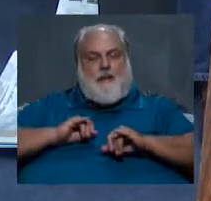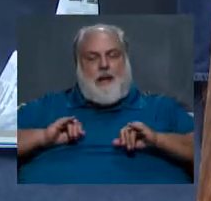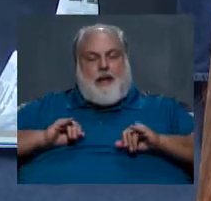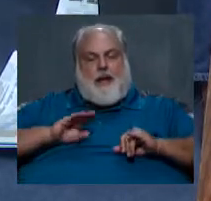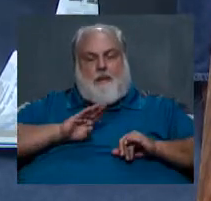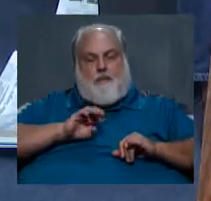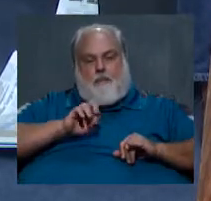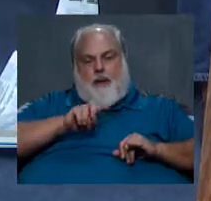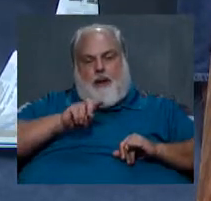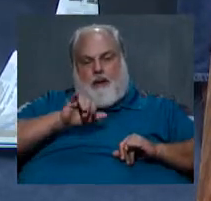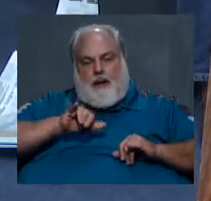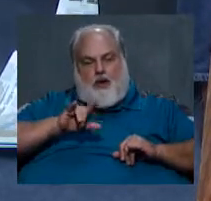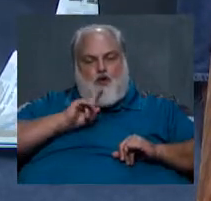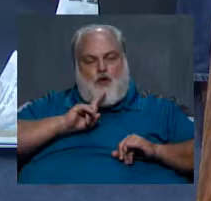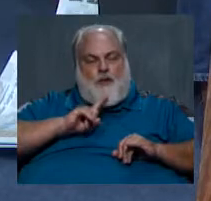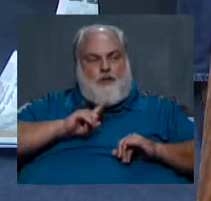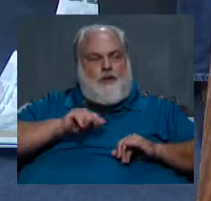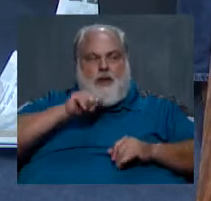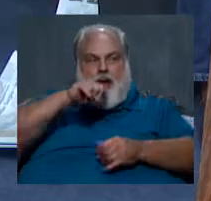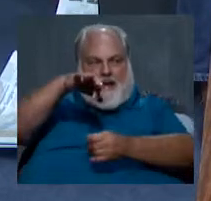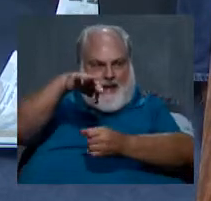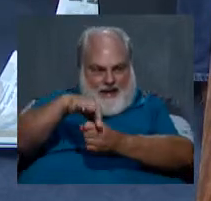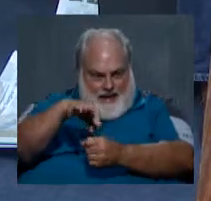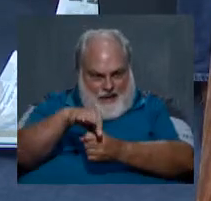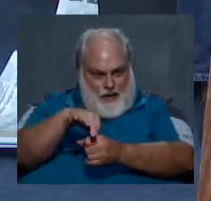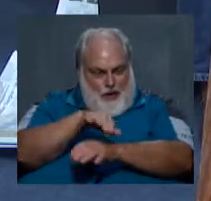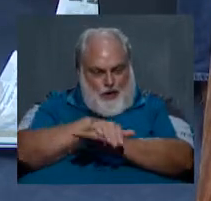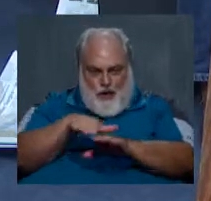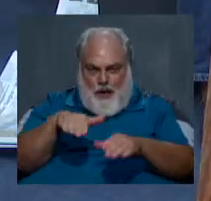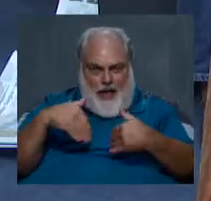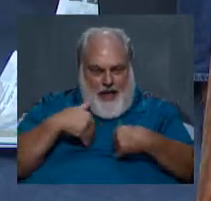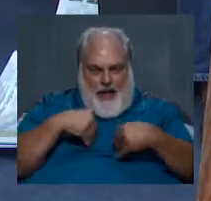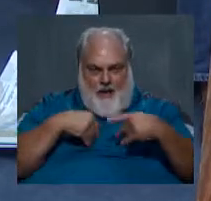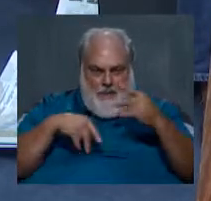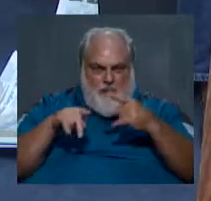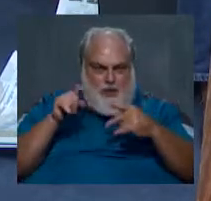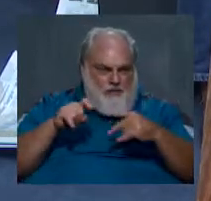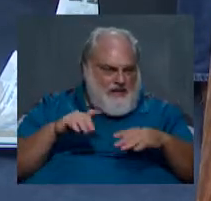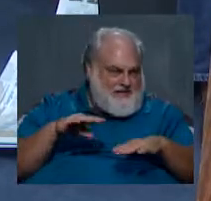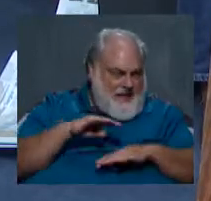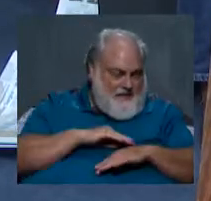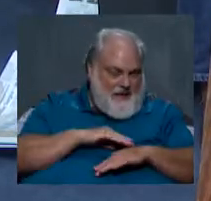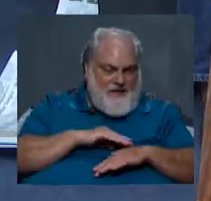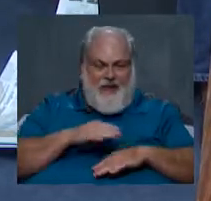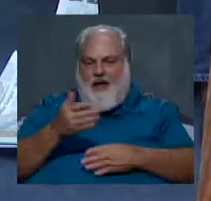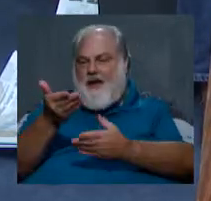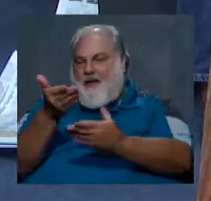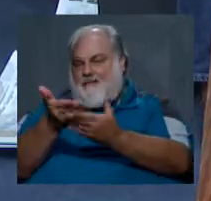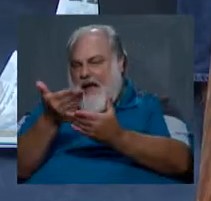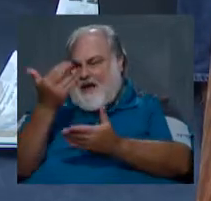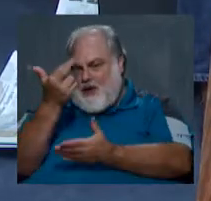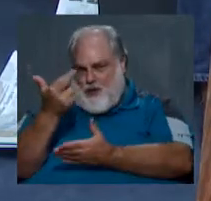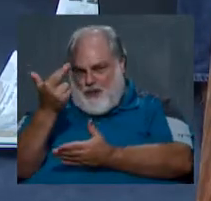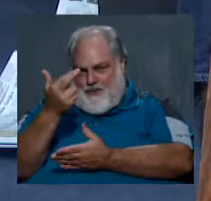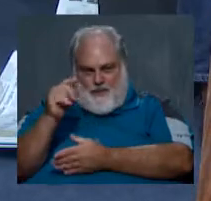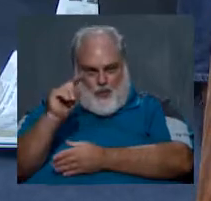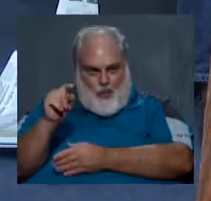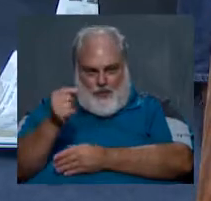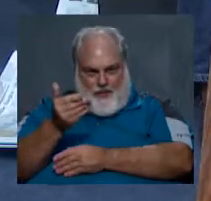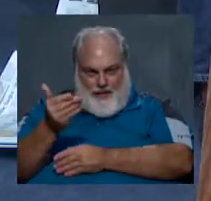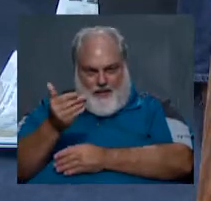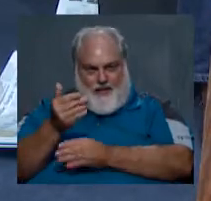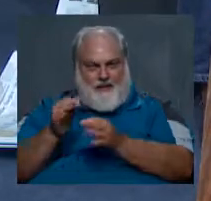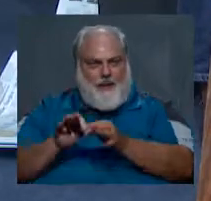are the arbitrator. You're not elected. You do not have constituents. Facts and reason is all that matters. You cannot be